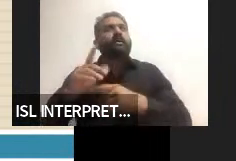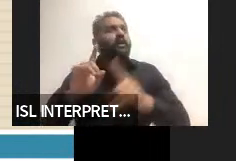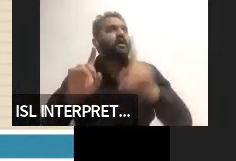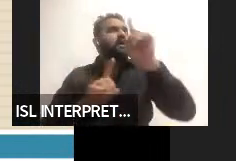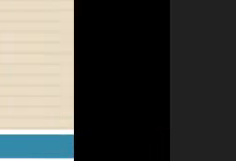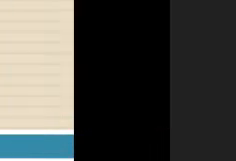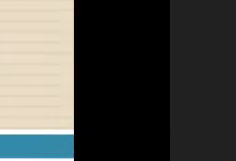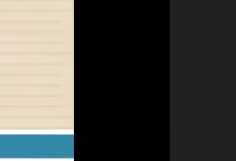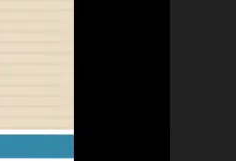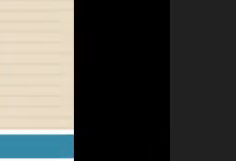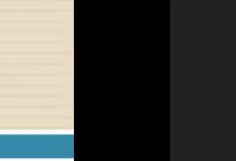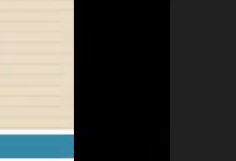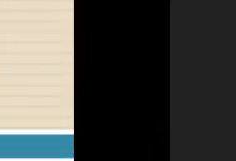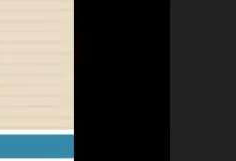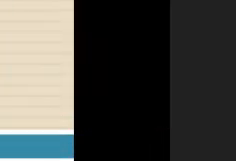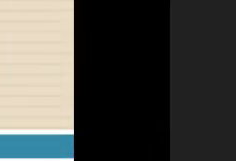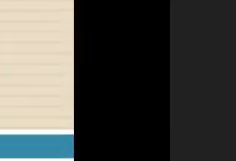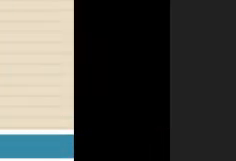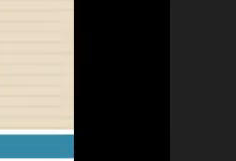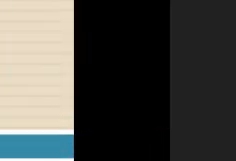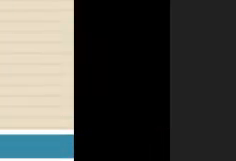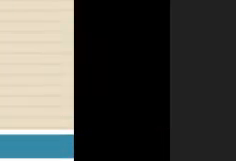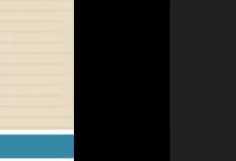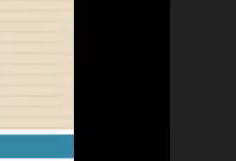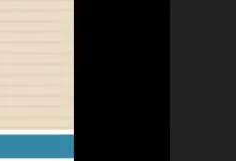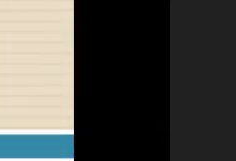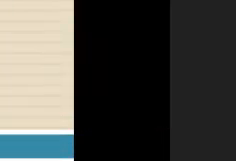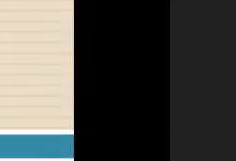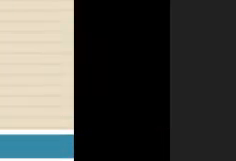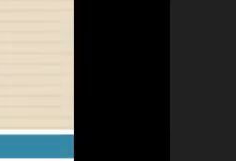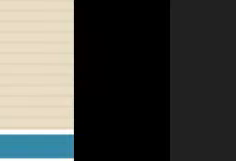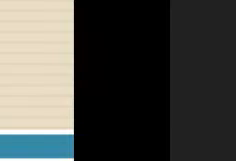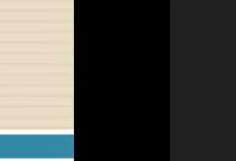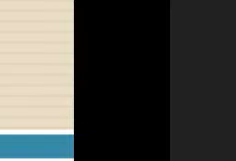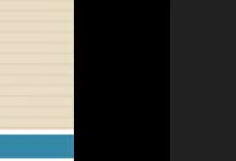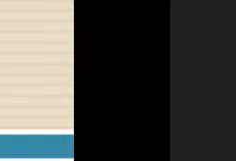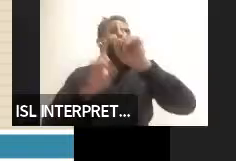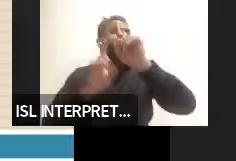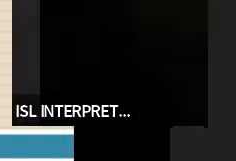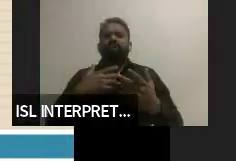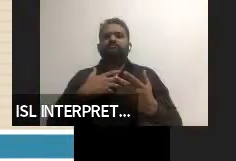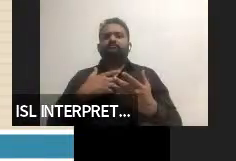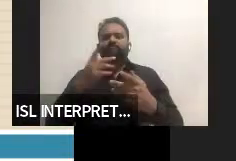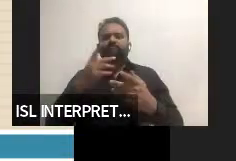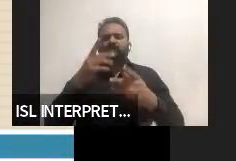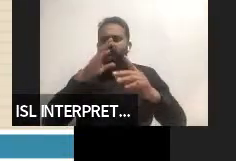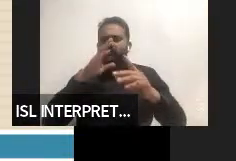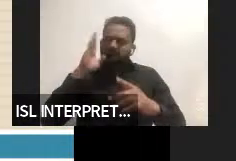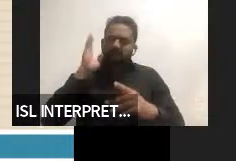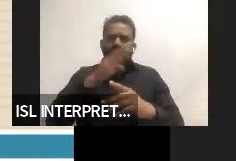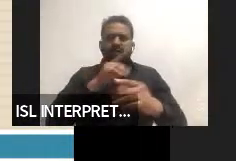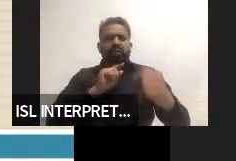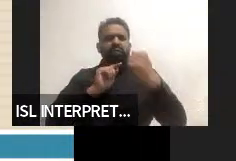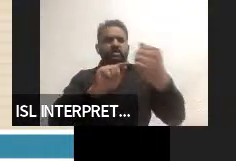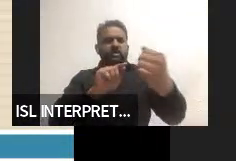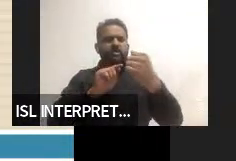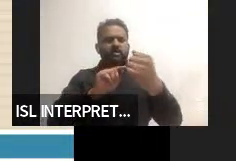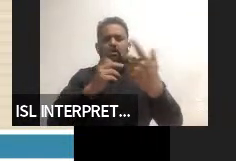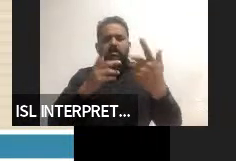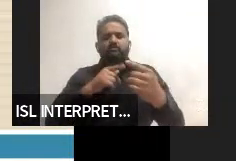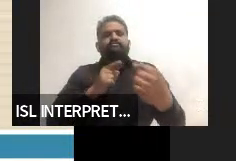like I would like to argue. No, just argue what you have to argue. Okay.